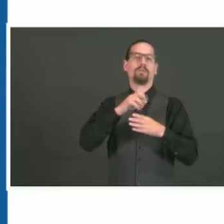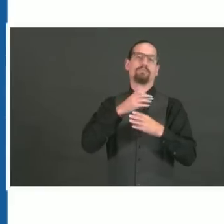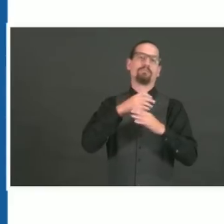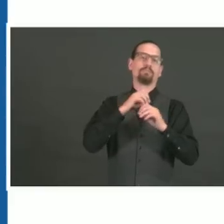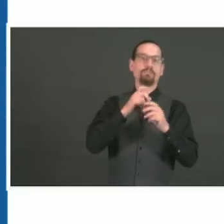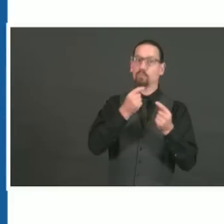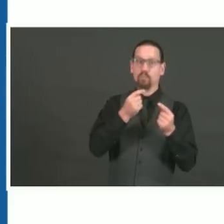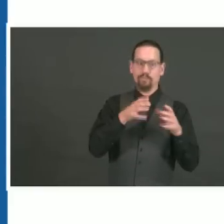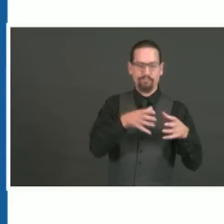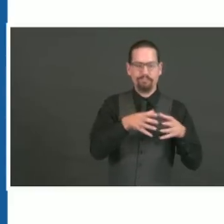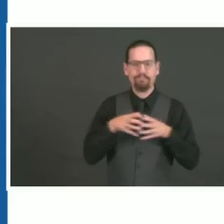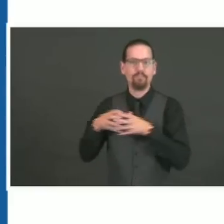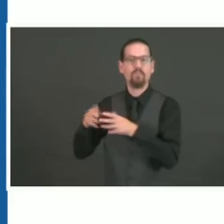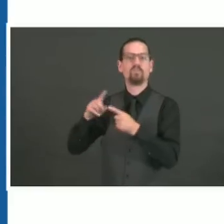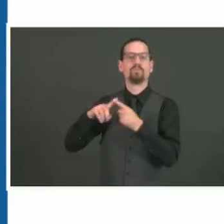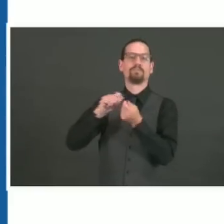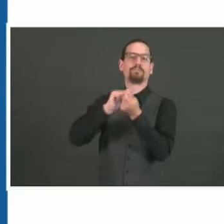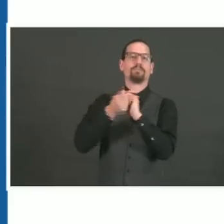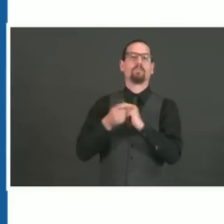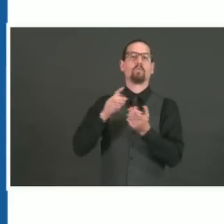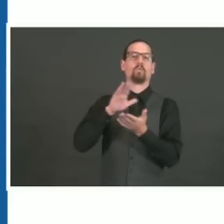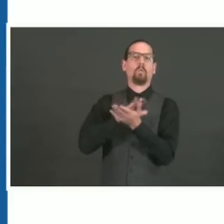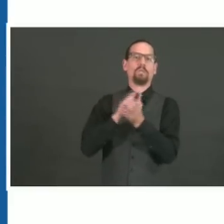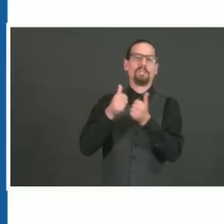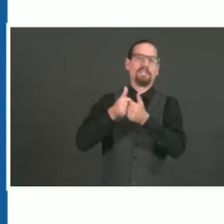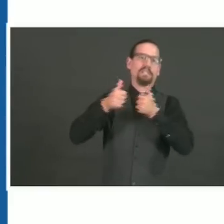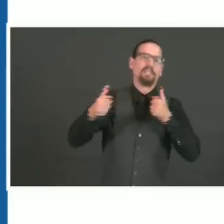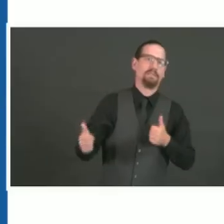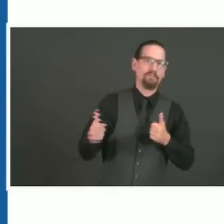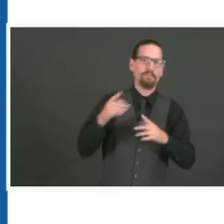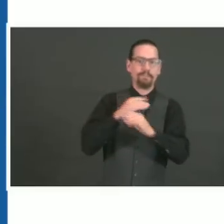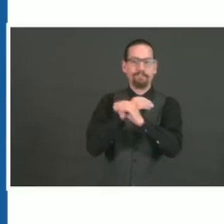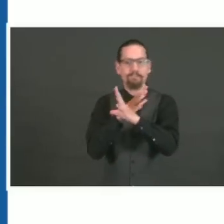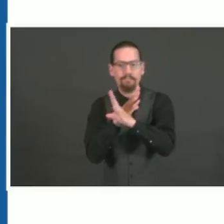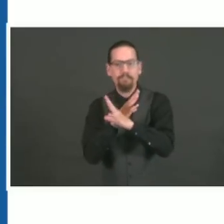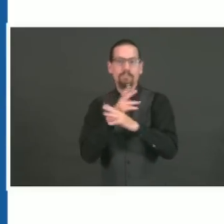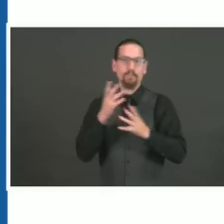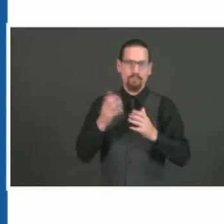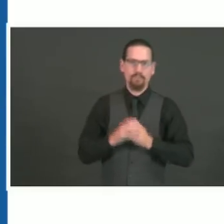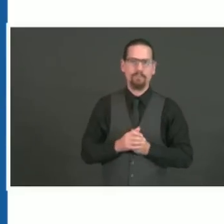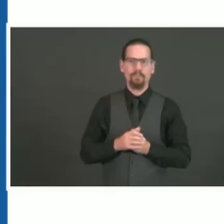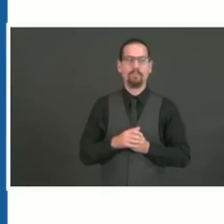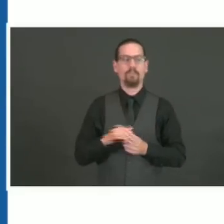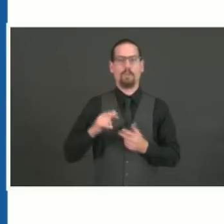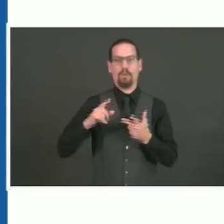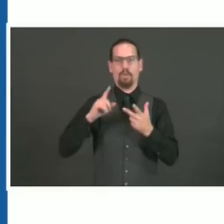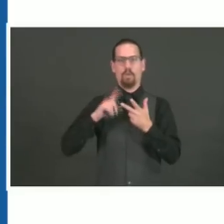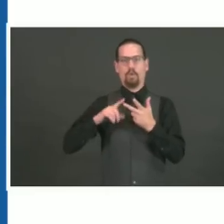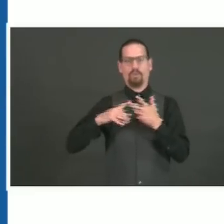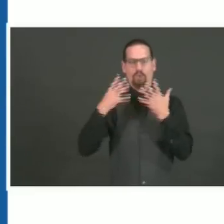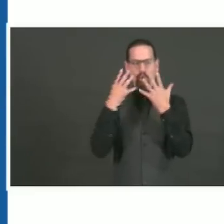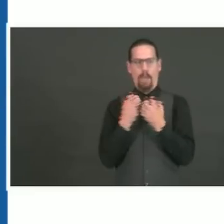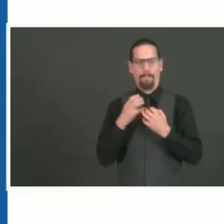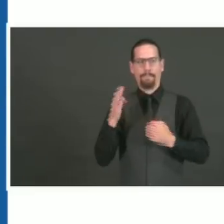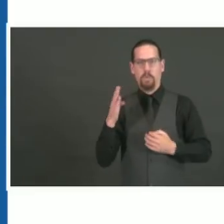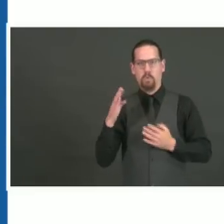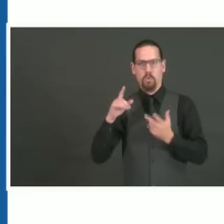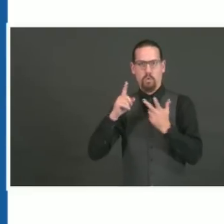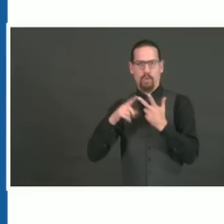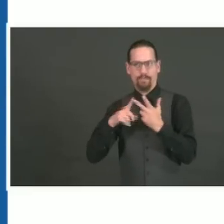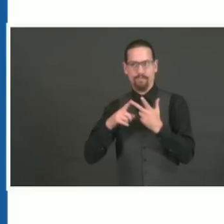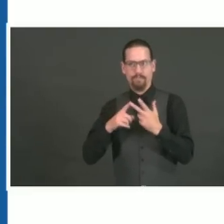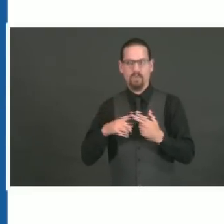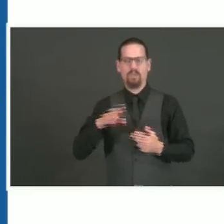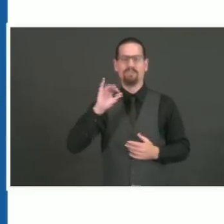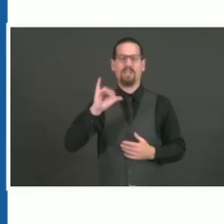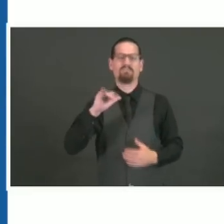Finally, in scenario 3, that would be the most serious, that's where we would be seeing what we think of as